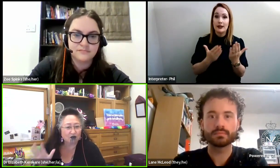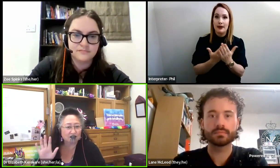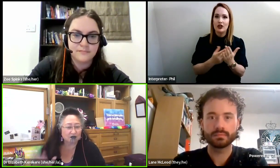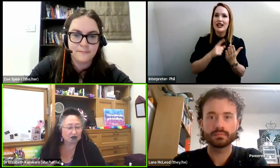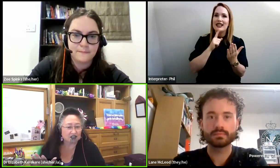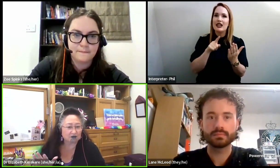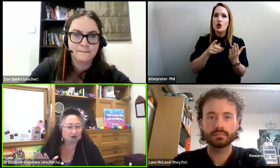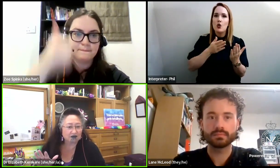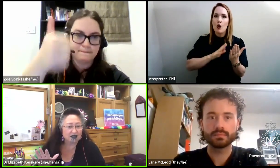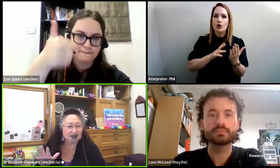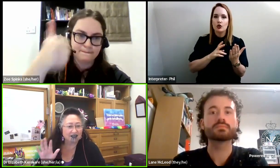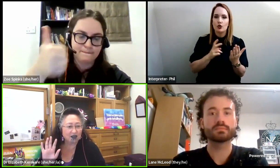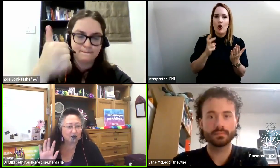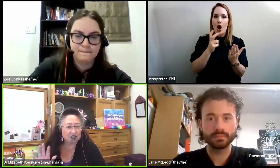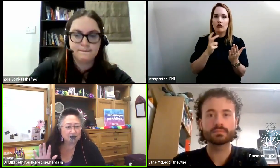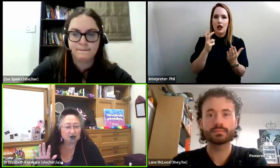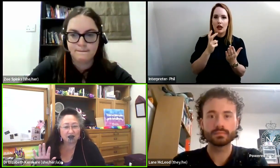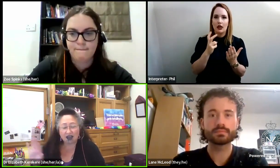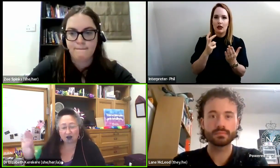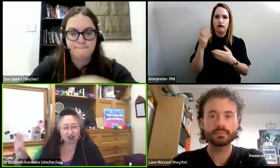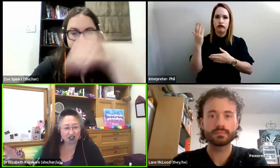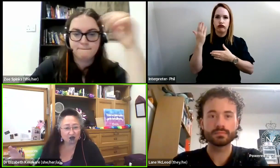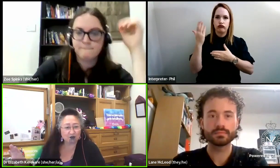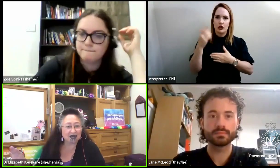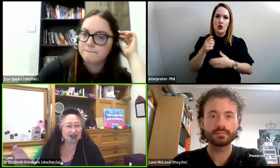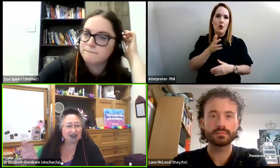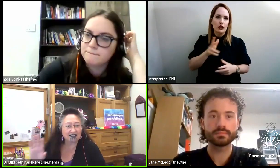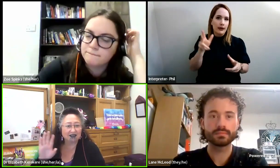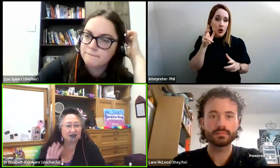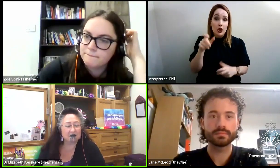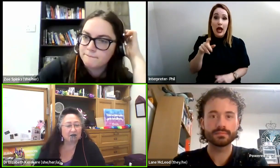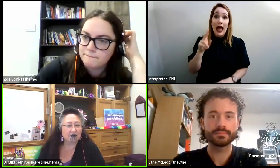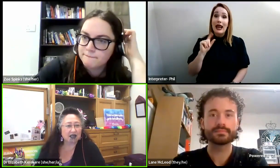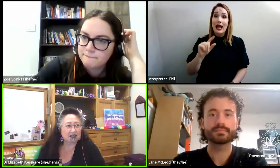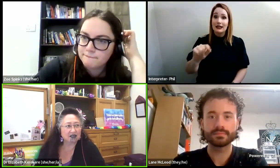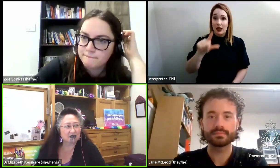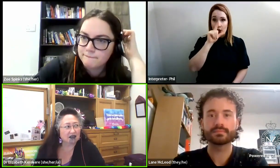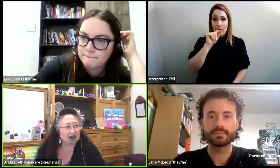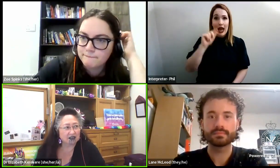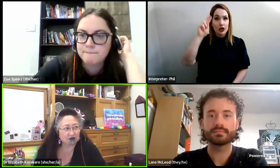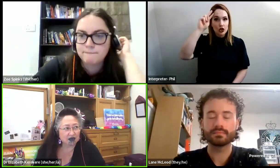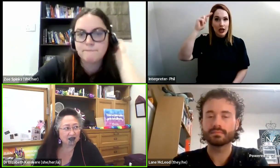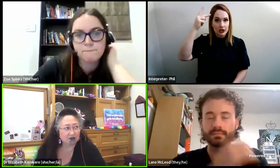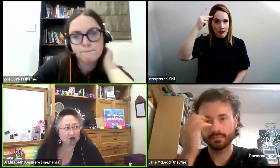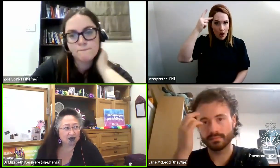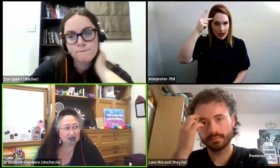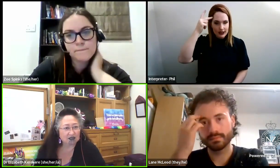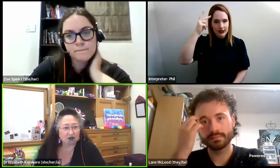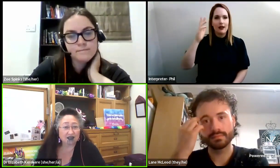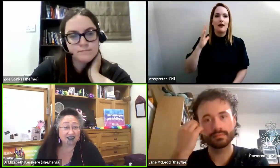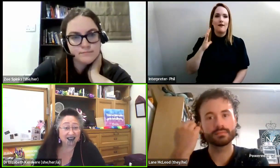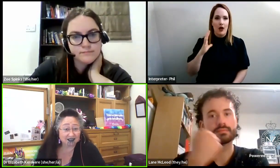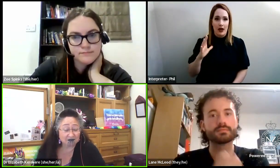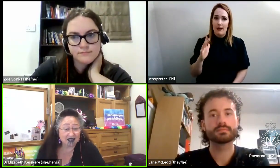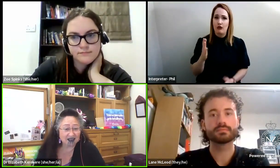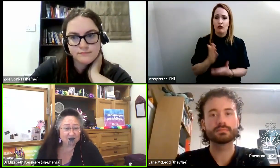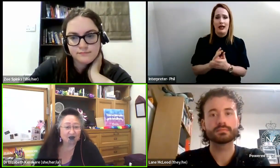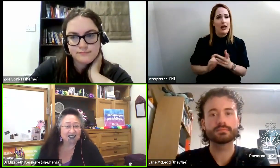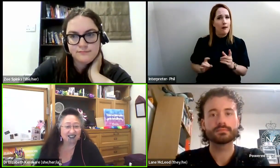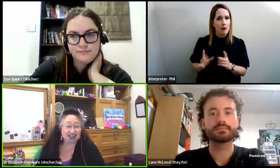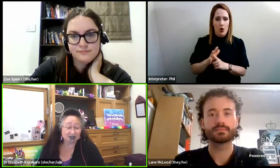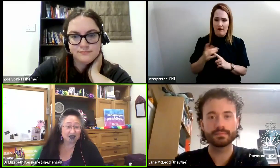an oral submission, that you want to be heard. Now, you can change your mind later, but it's really important for us to get as